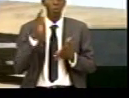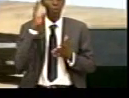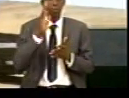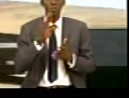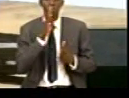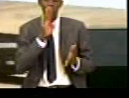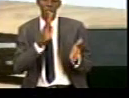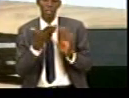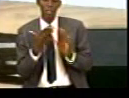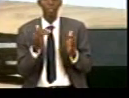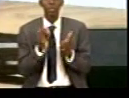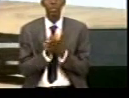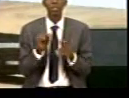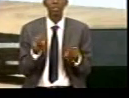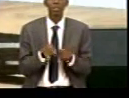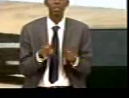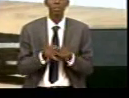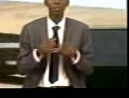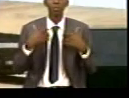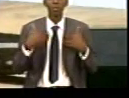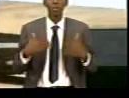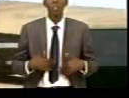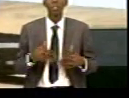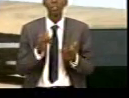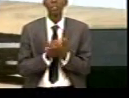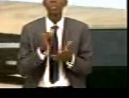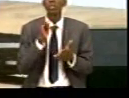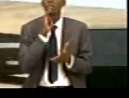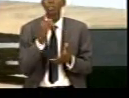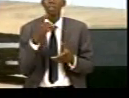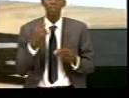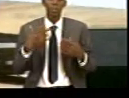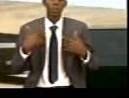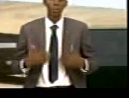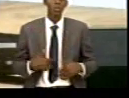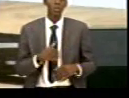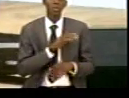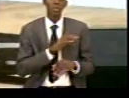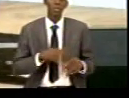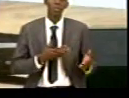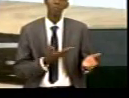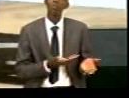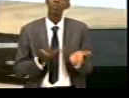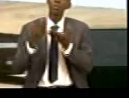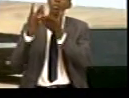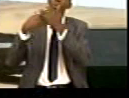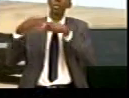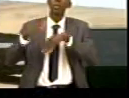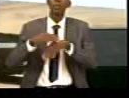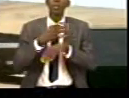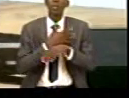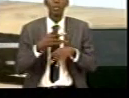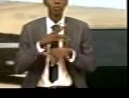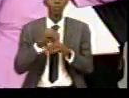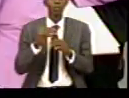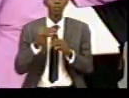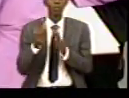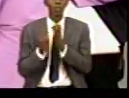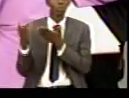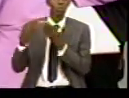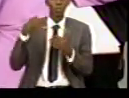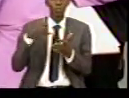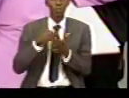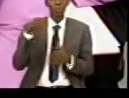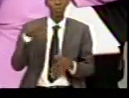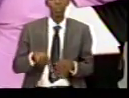body he took to heaven, and the force of gravity could not bring him down. You will be like that.